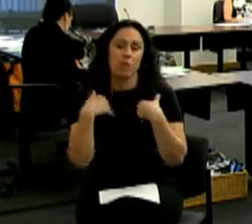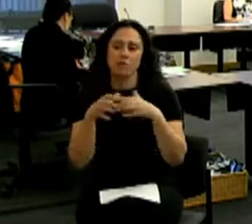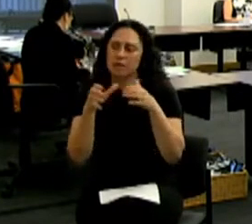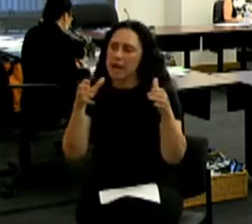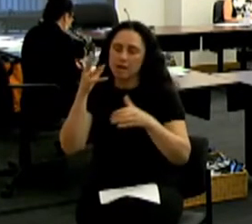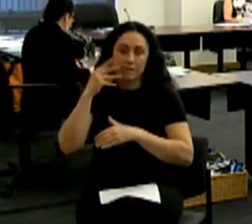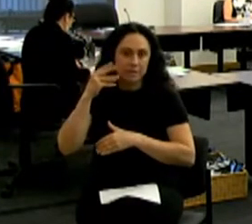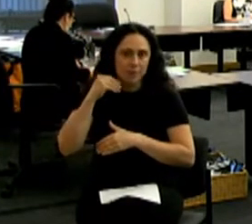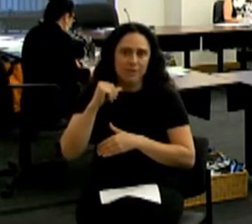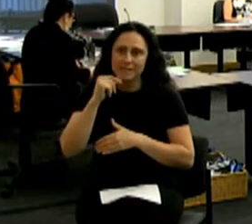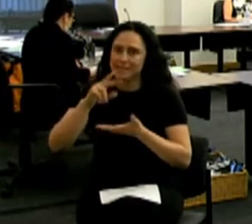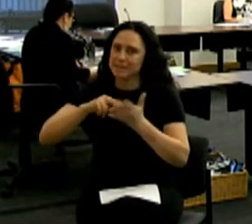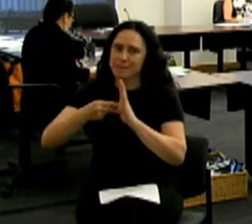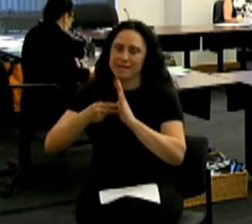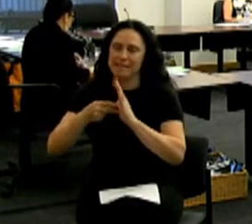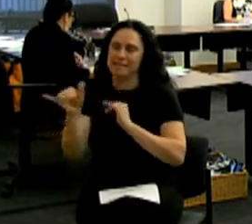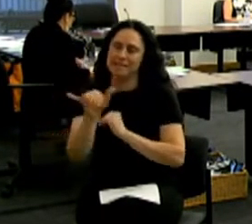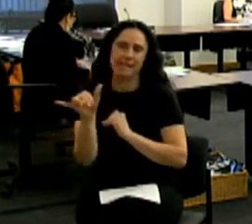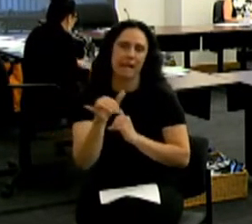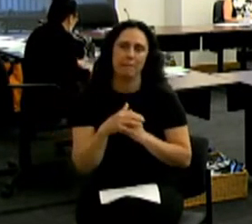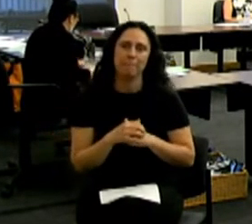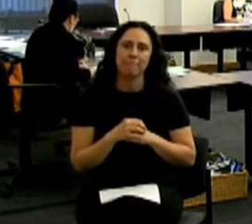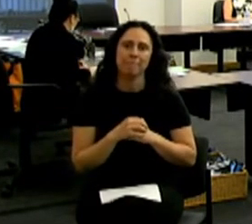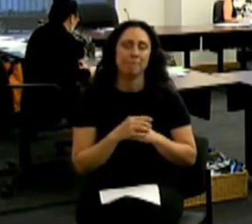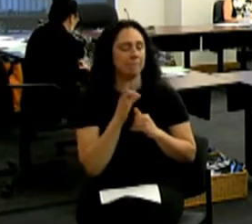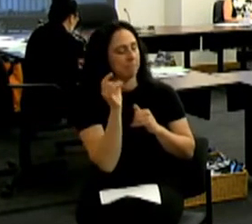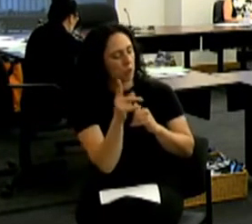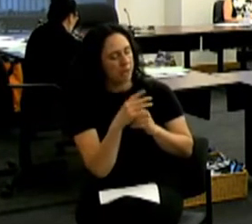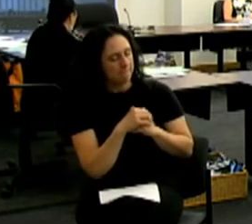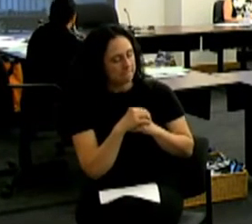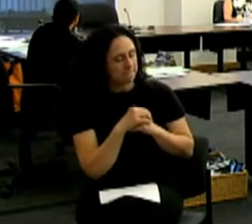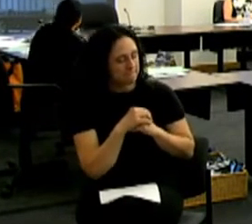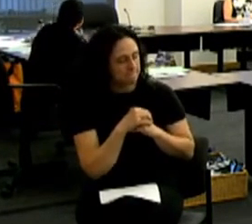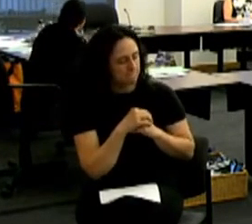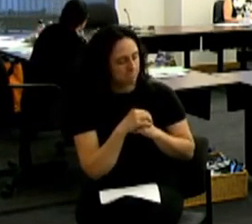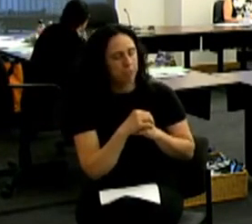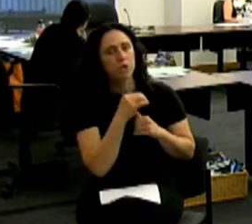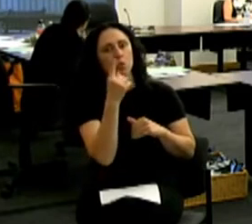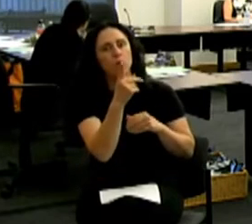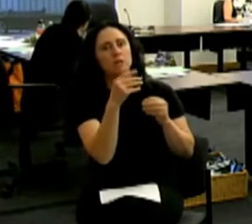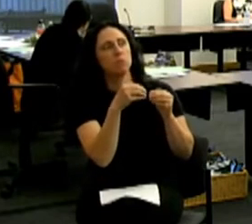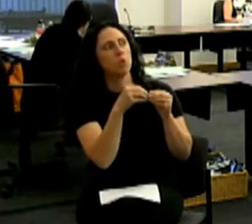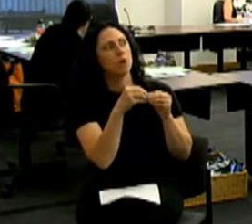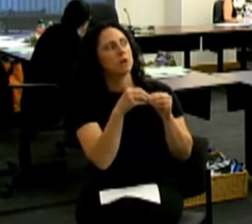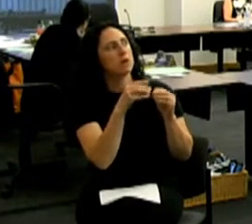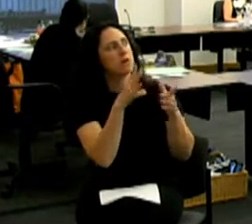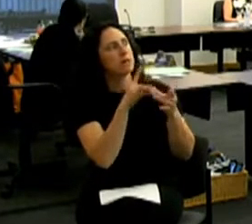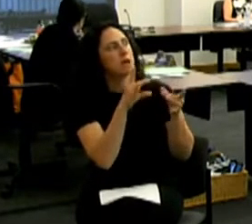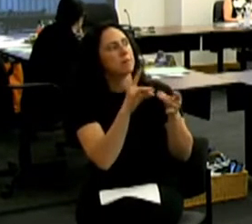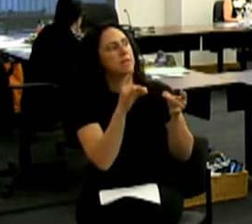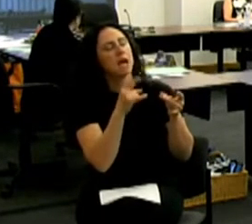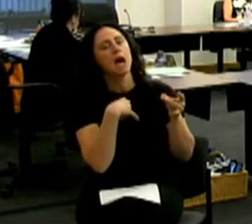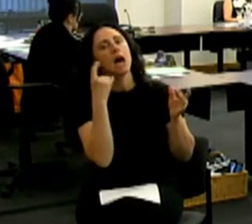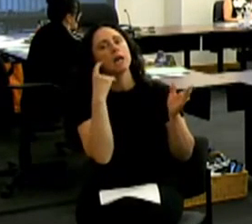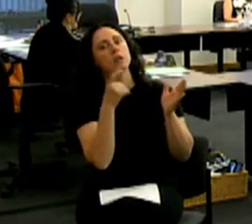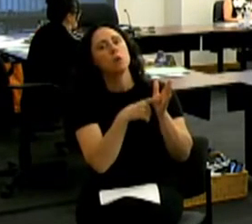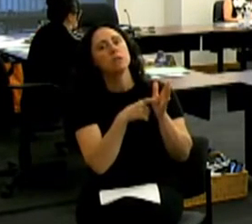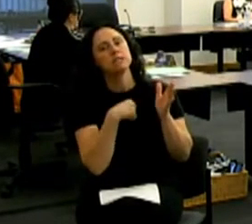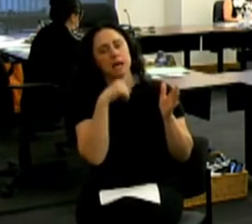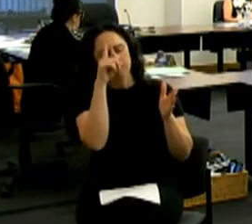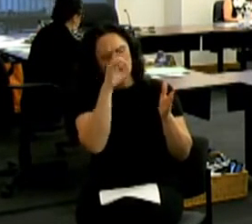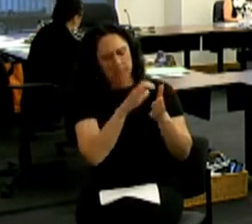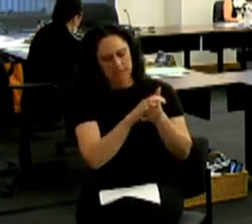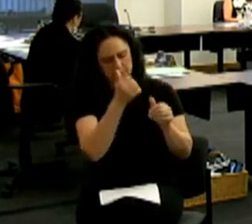lot of experience, it's not always the same. Okay. And one other comment is that I noticed too that I